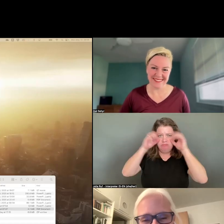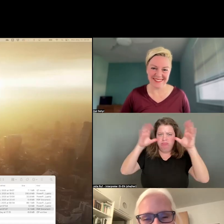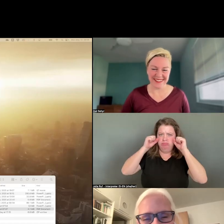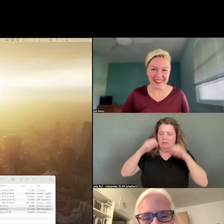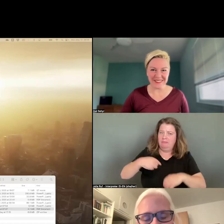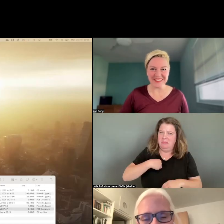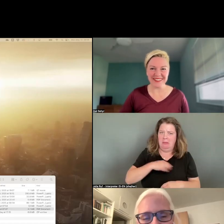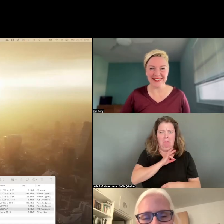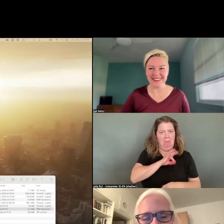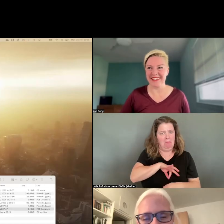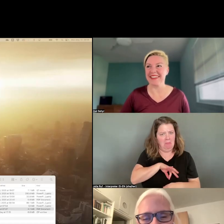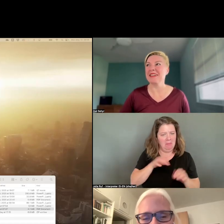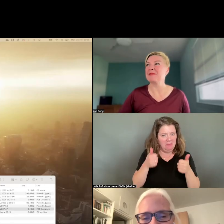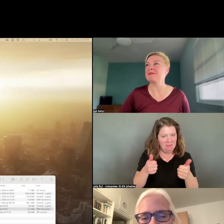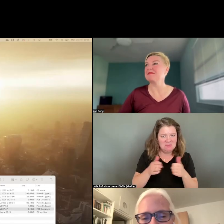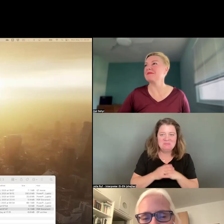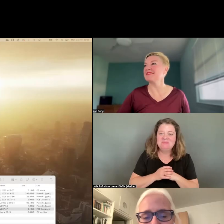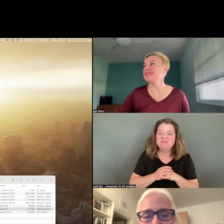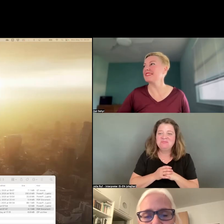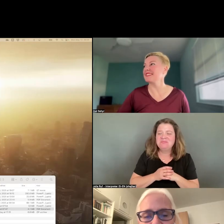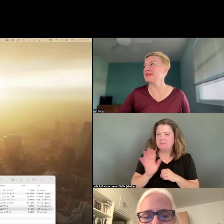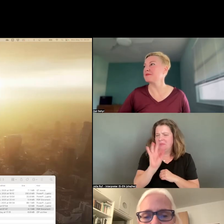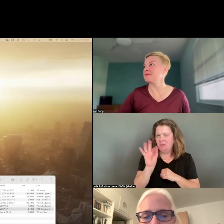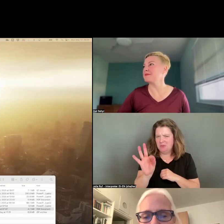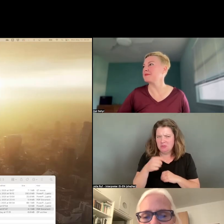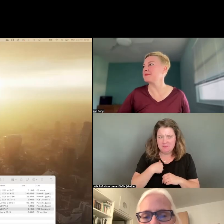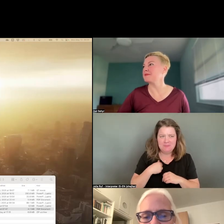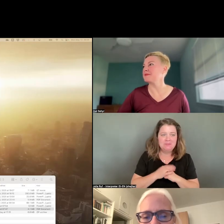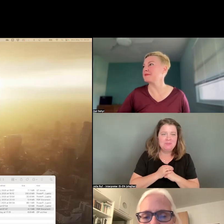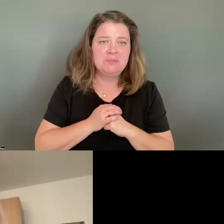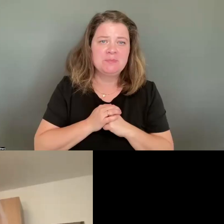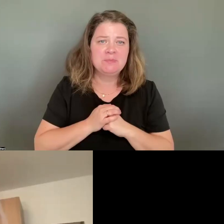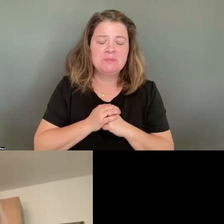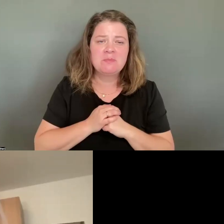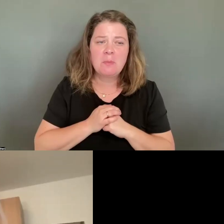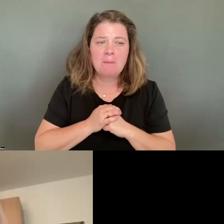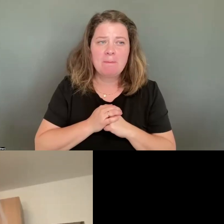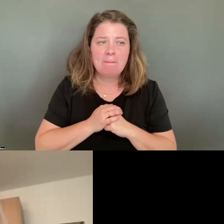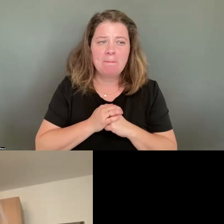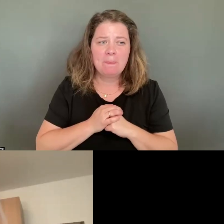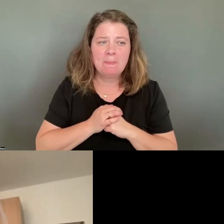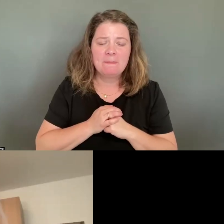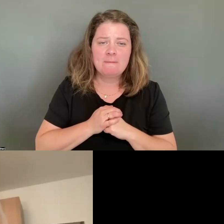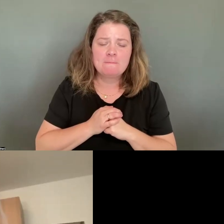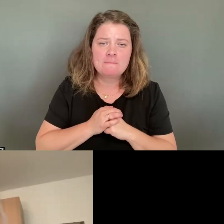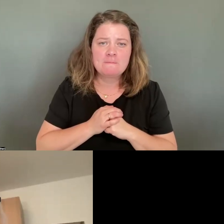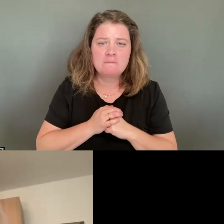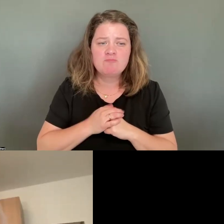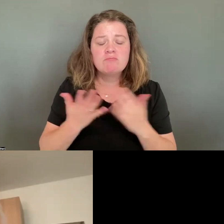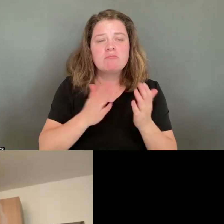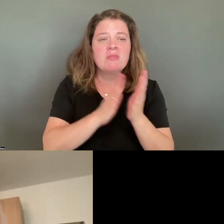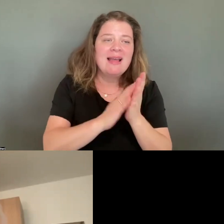myself. My question is the following. Could the individual parameters like handshake